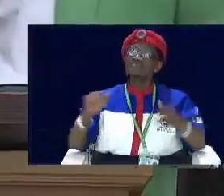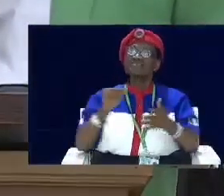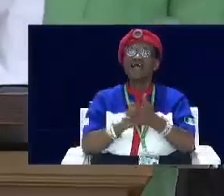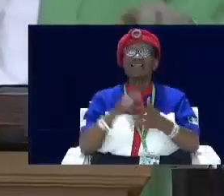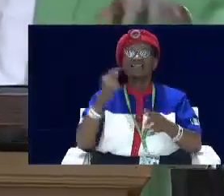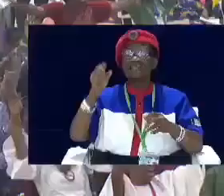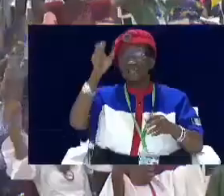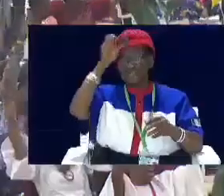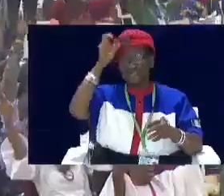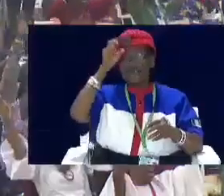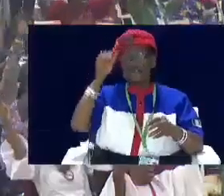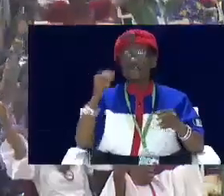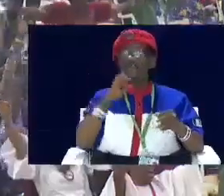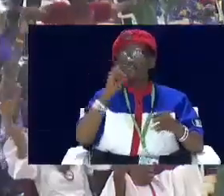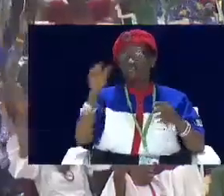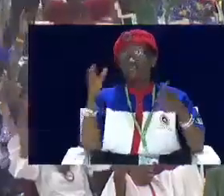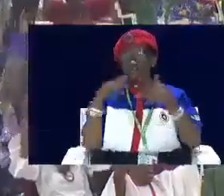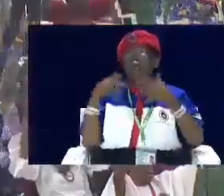frightened.